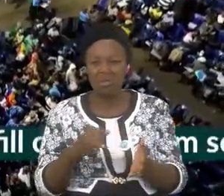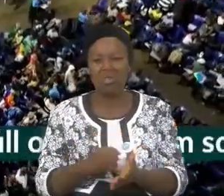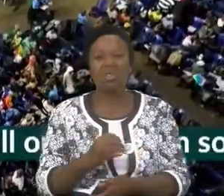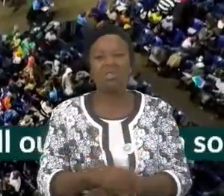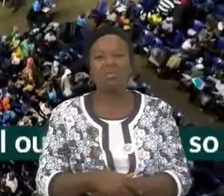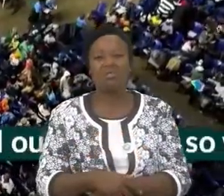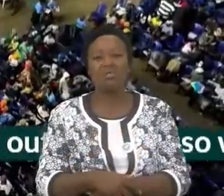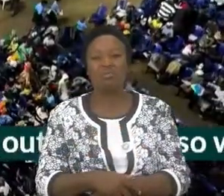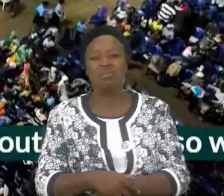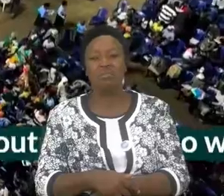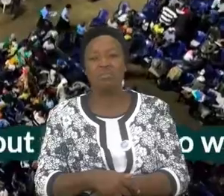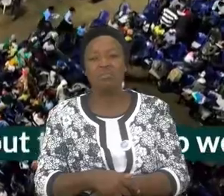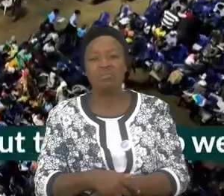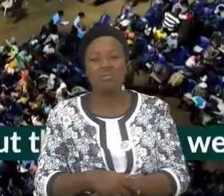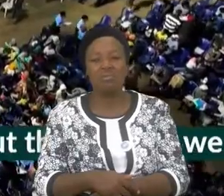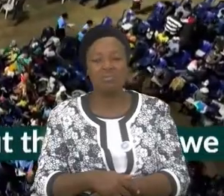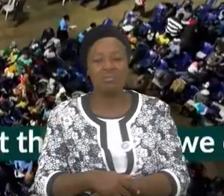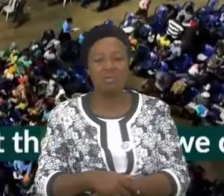the information